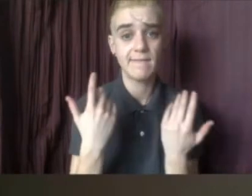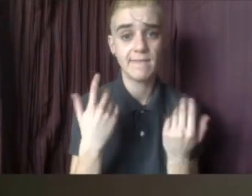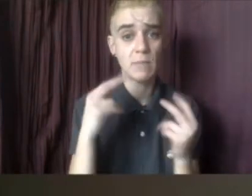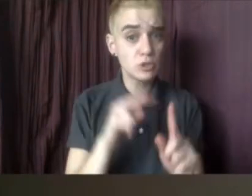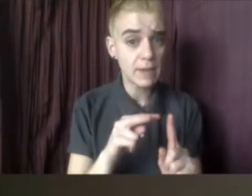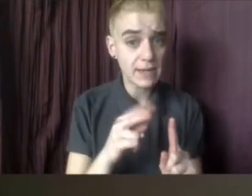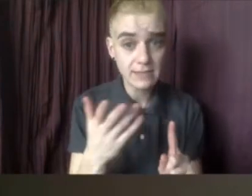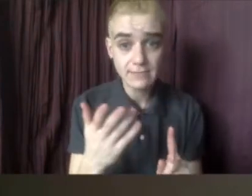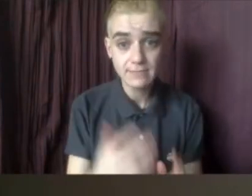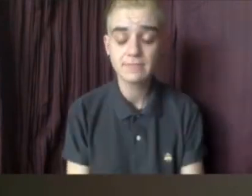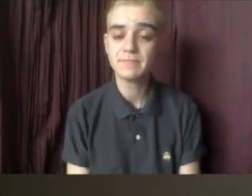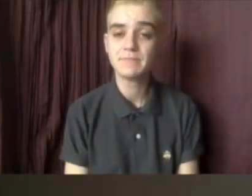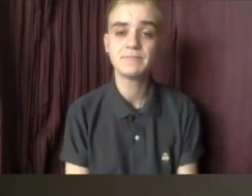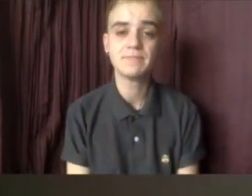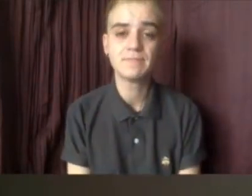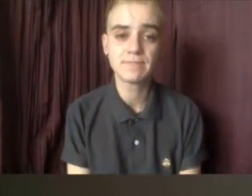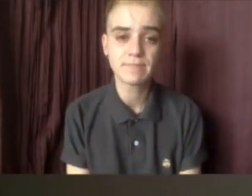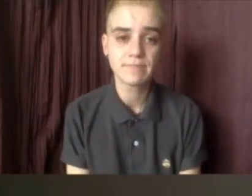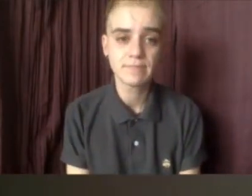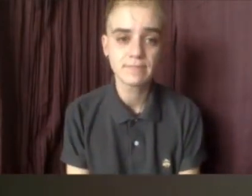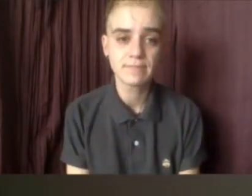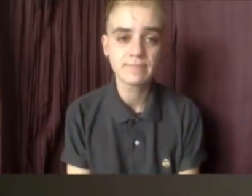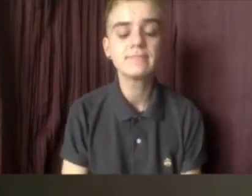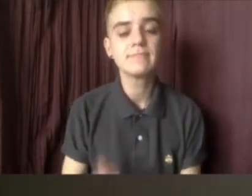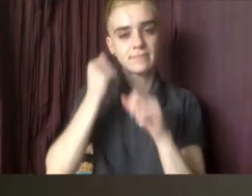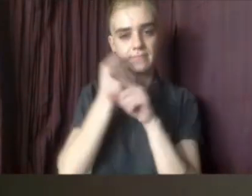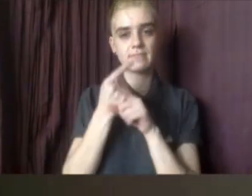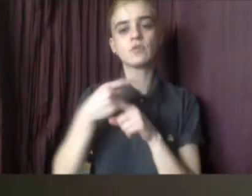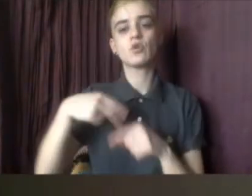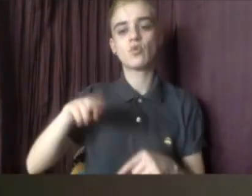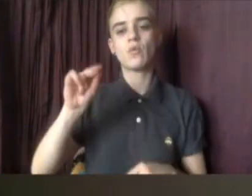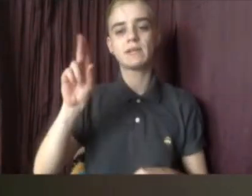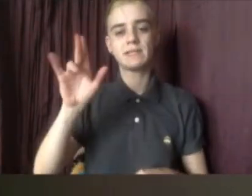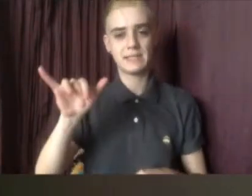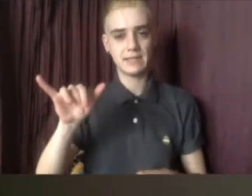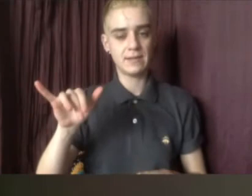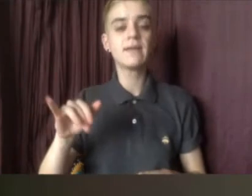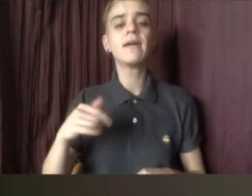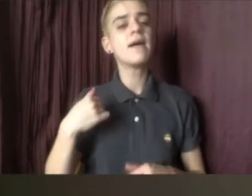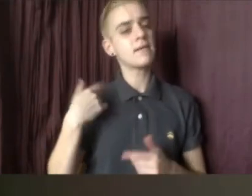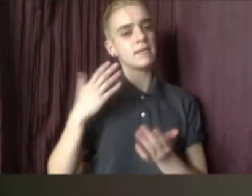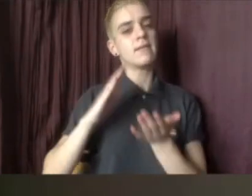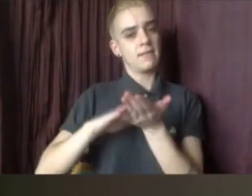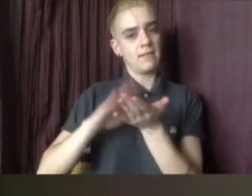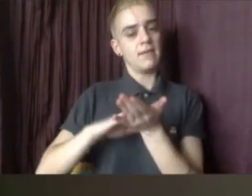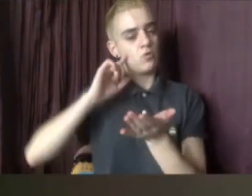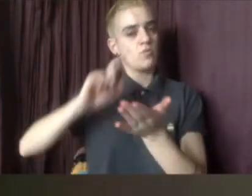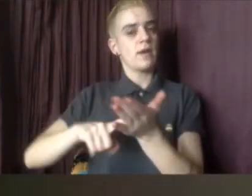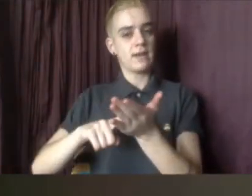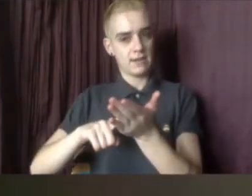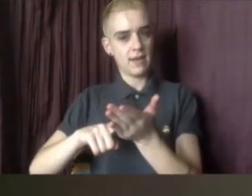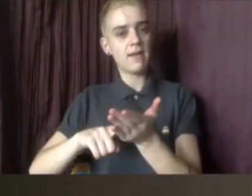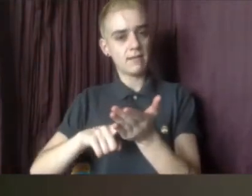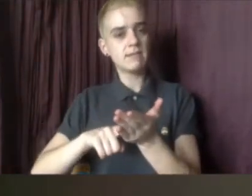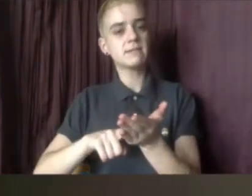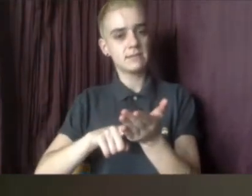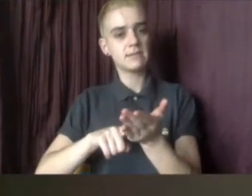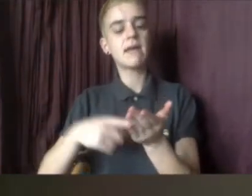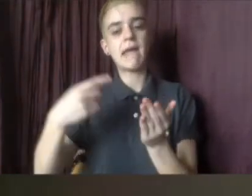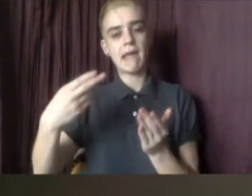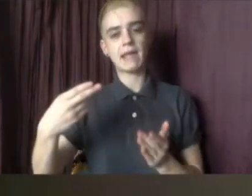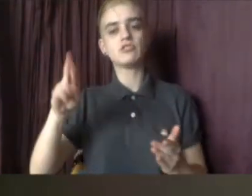been rolled up into this comprehensive bill. And it has very strong measures of